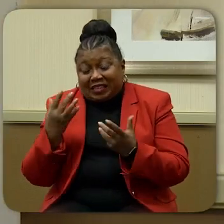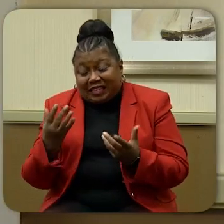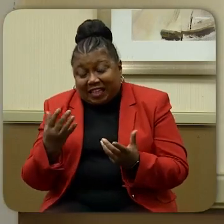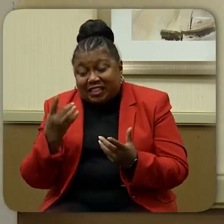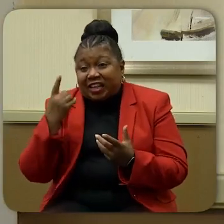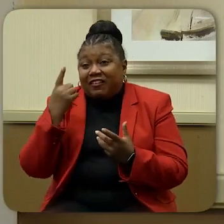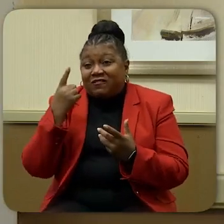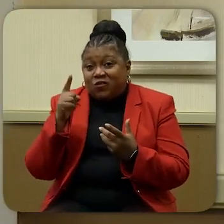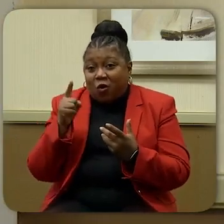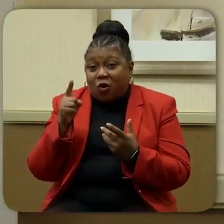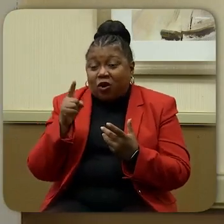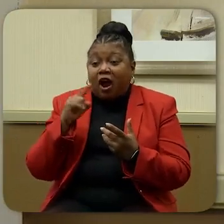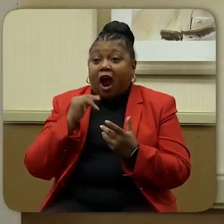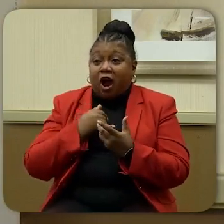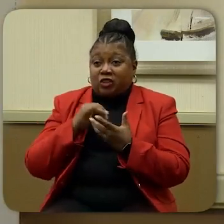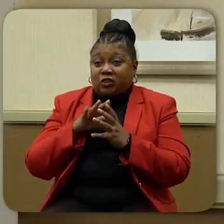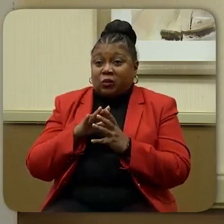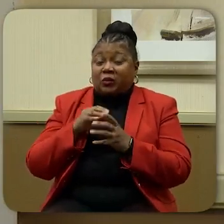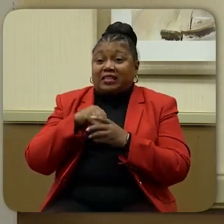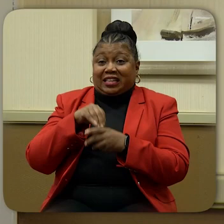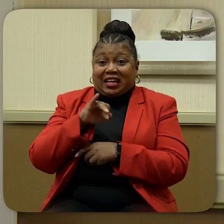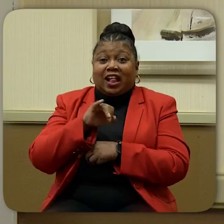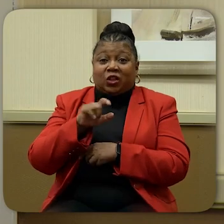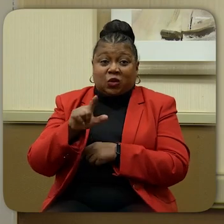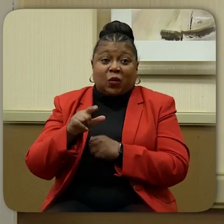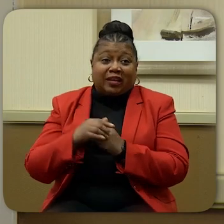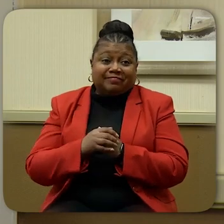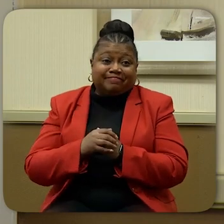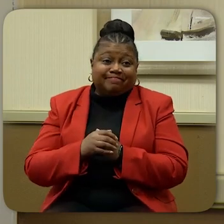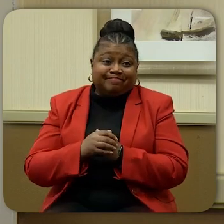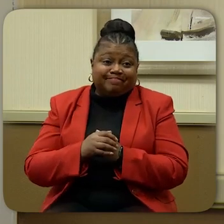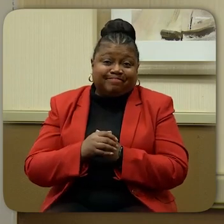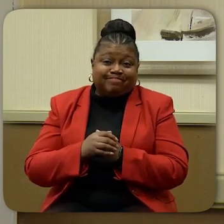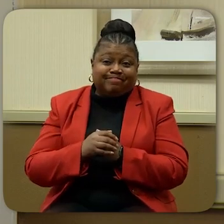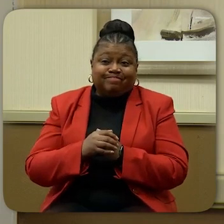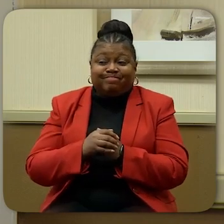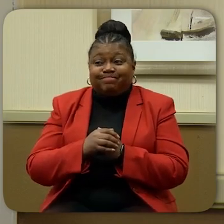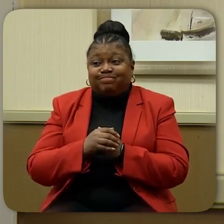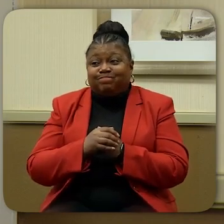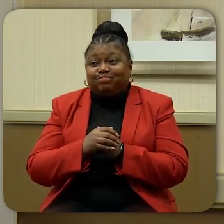experiences for our students in Illinois.